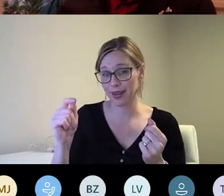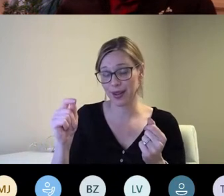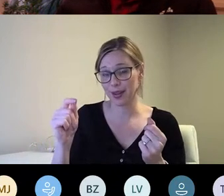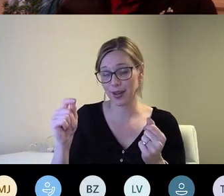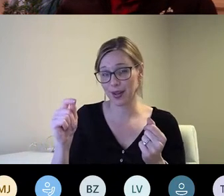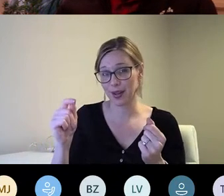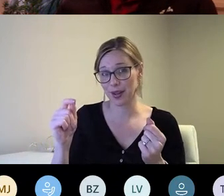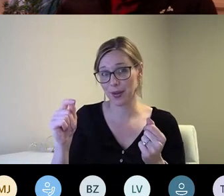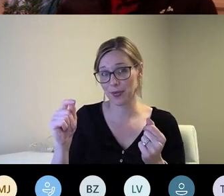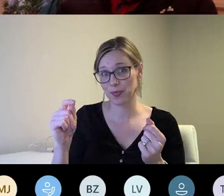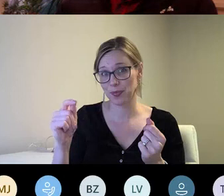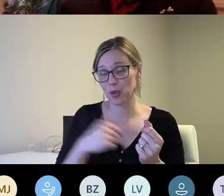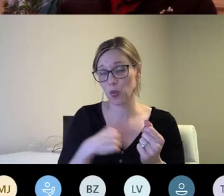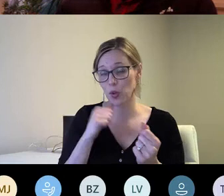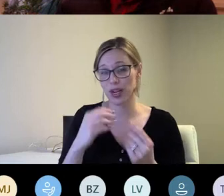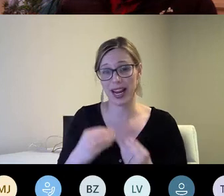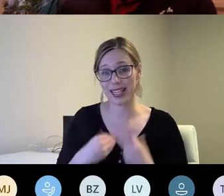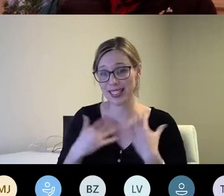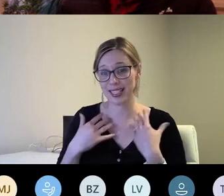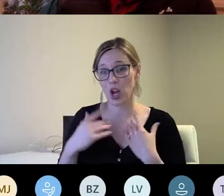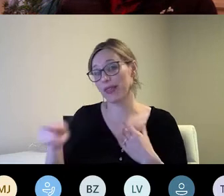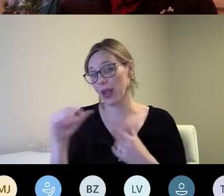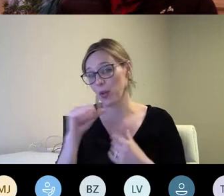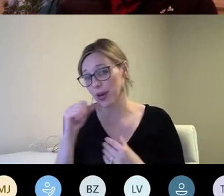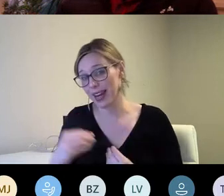apparently they weren't as inspired in that as I was. But